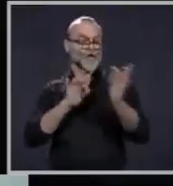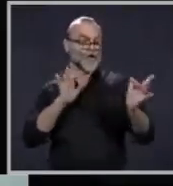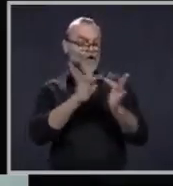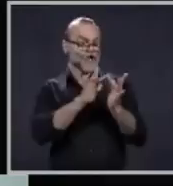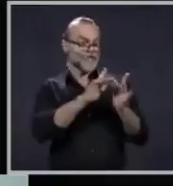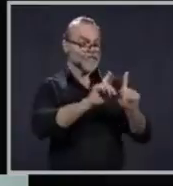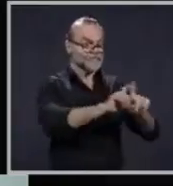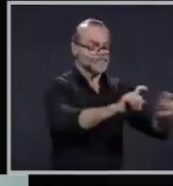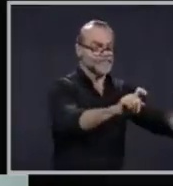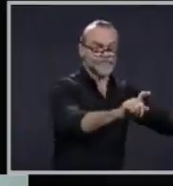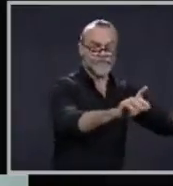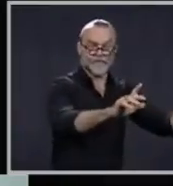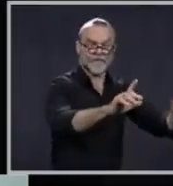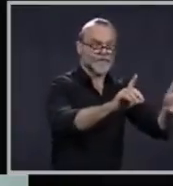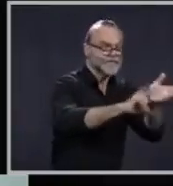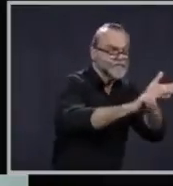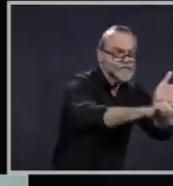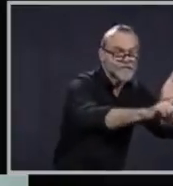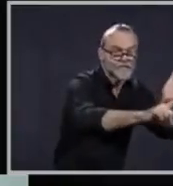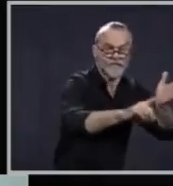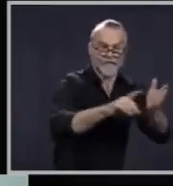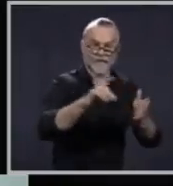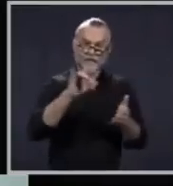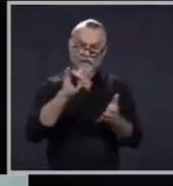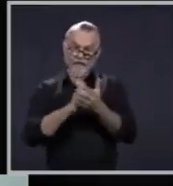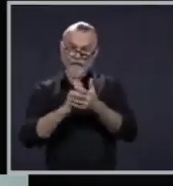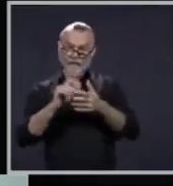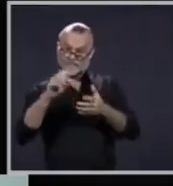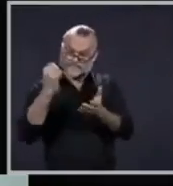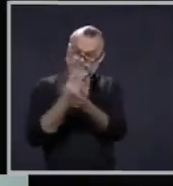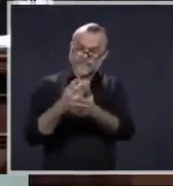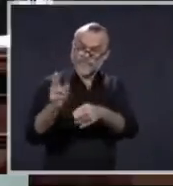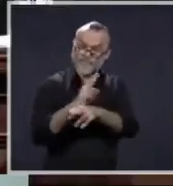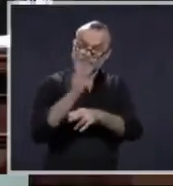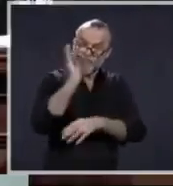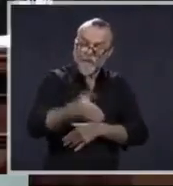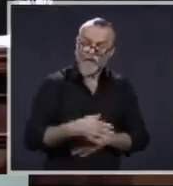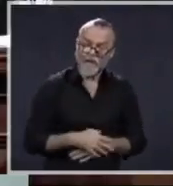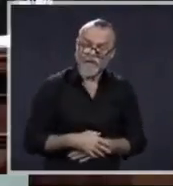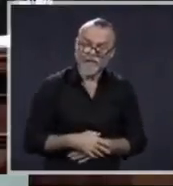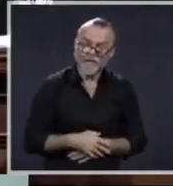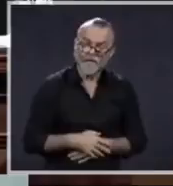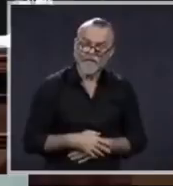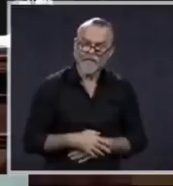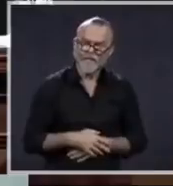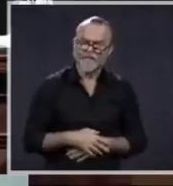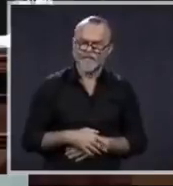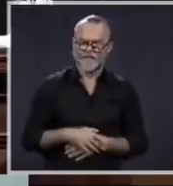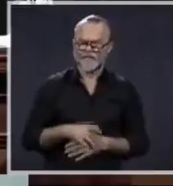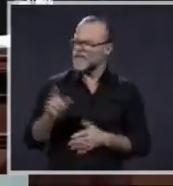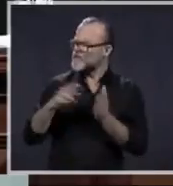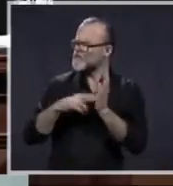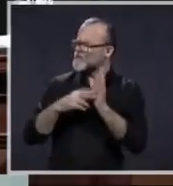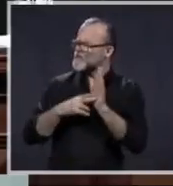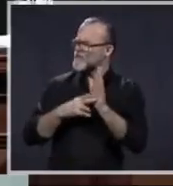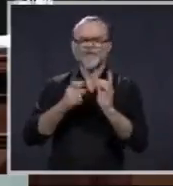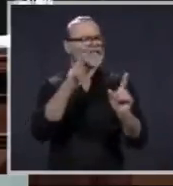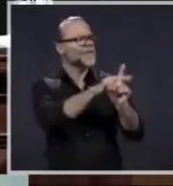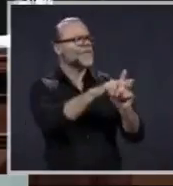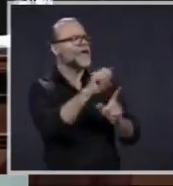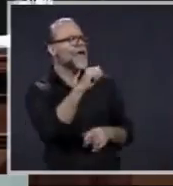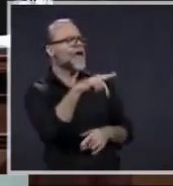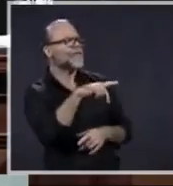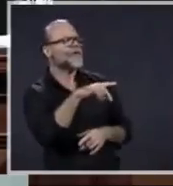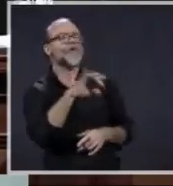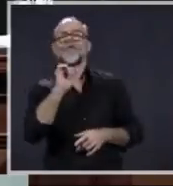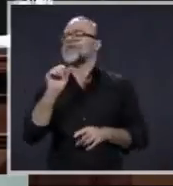application made here in Quebec. Another question is, with no school until fall in Montreal,